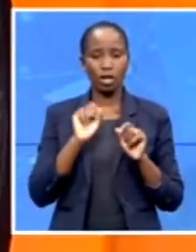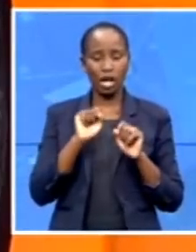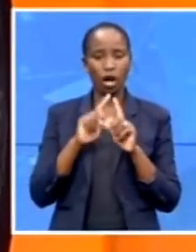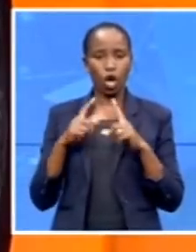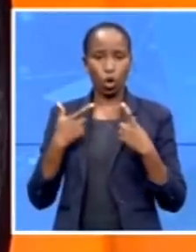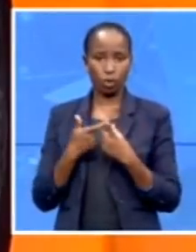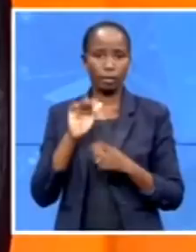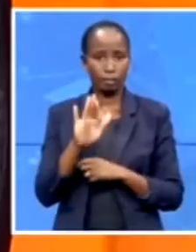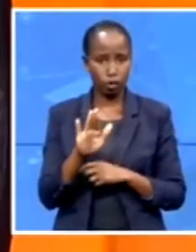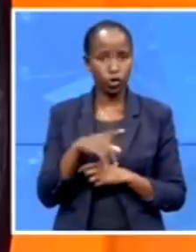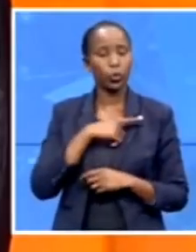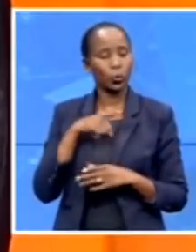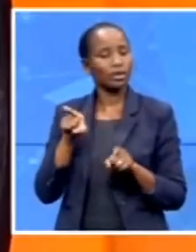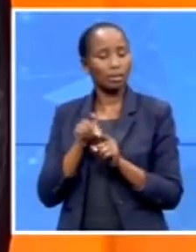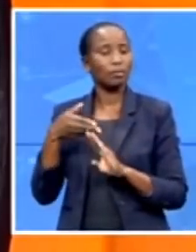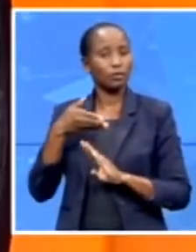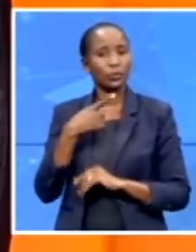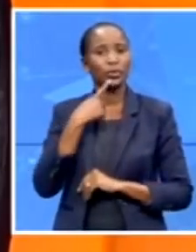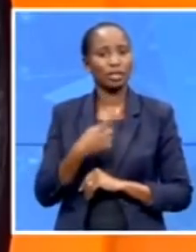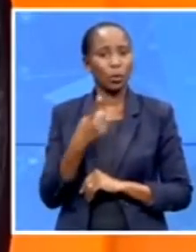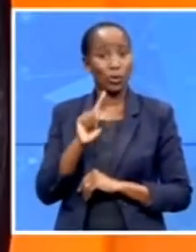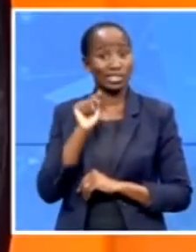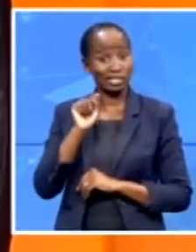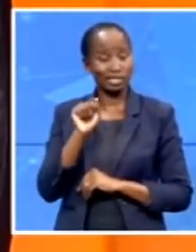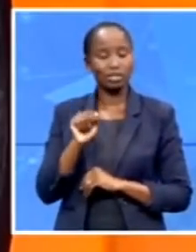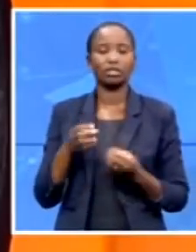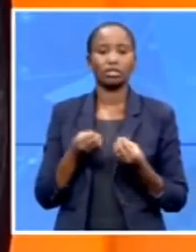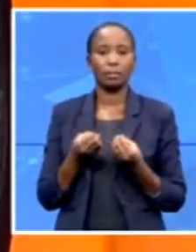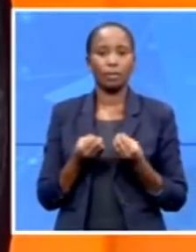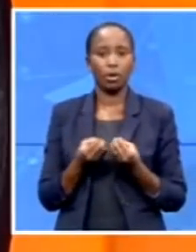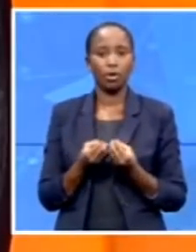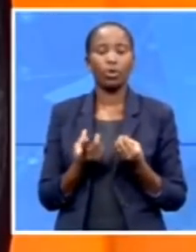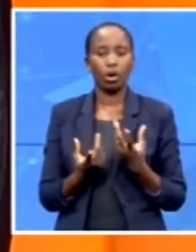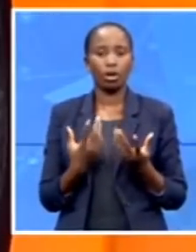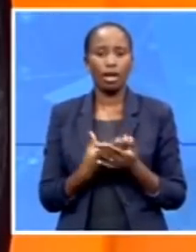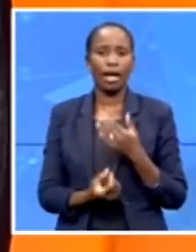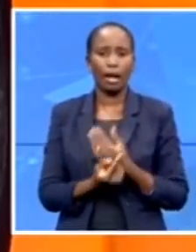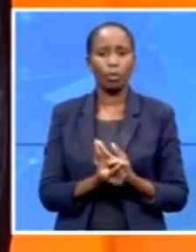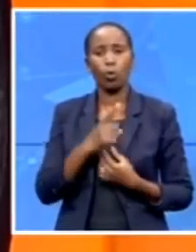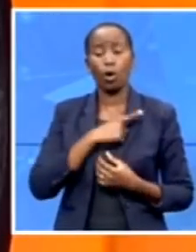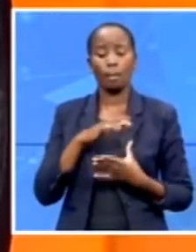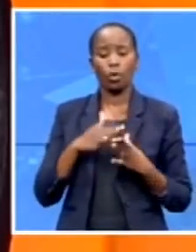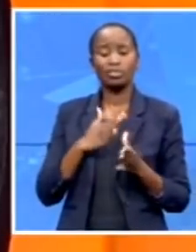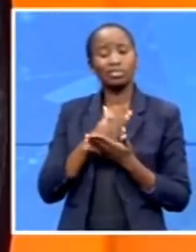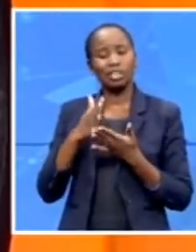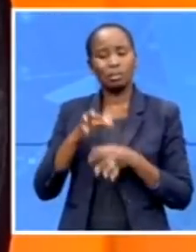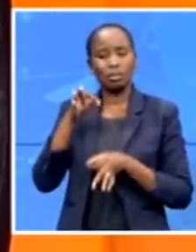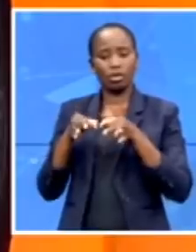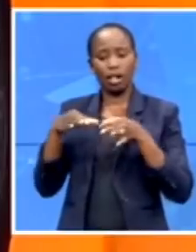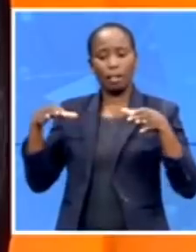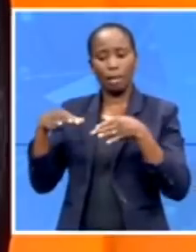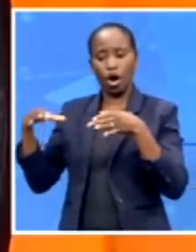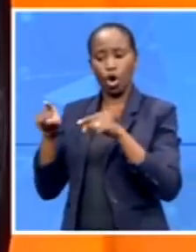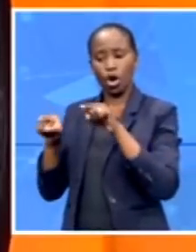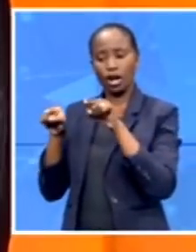it is something that is inexcusable. Because all the political parties, when they meet all the requirements to participate in the